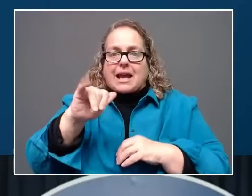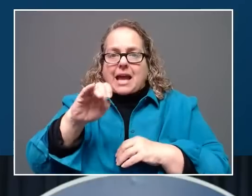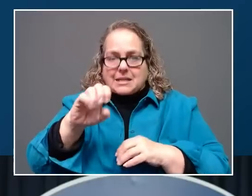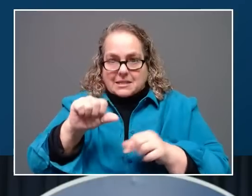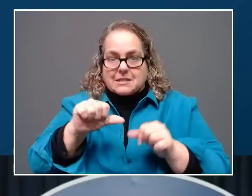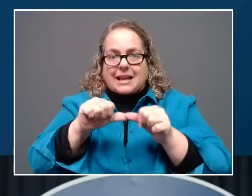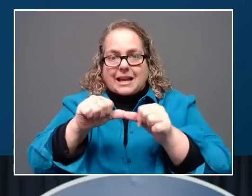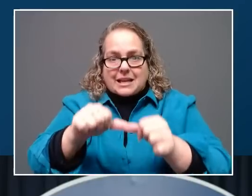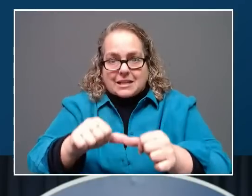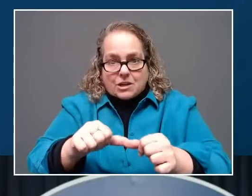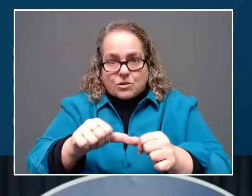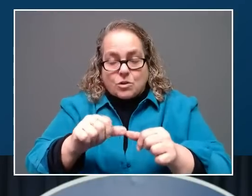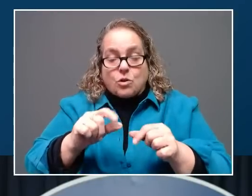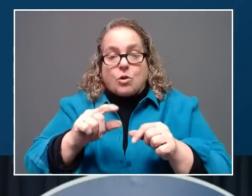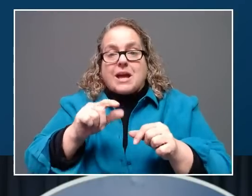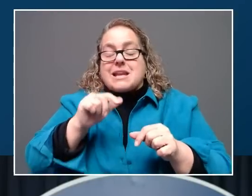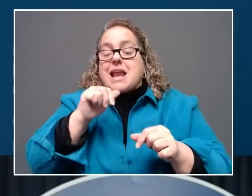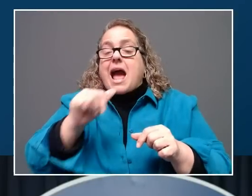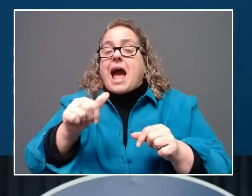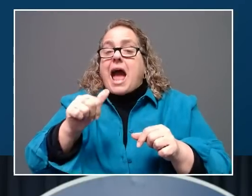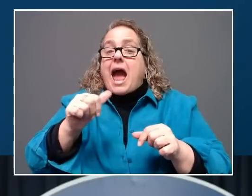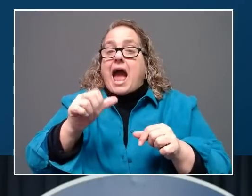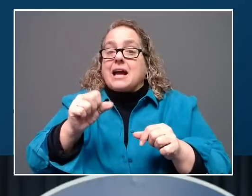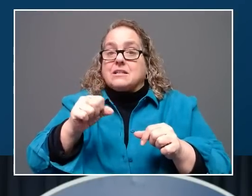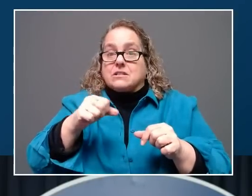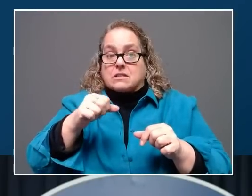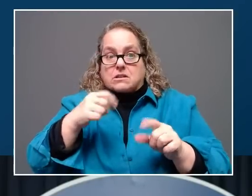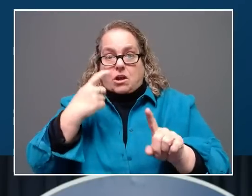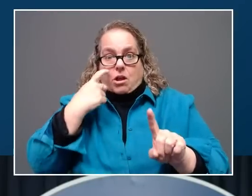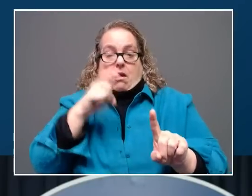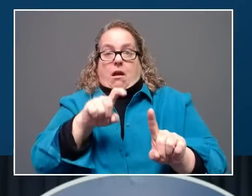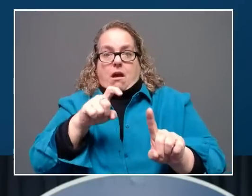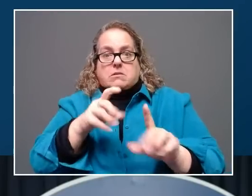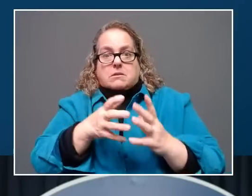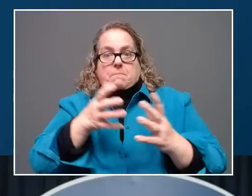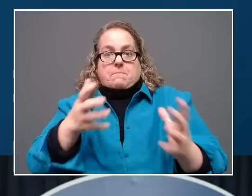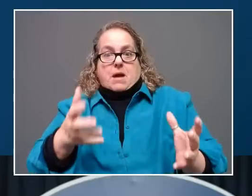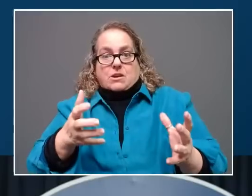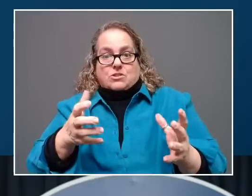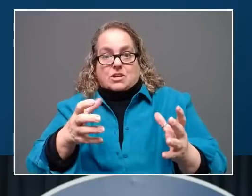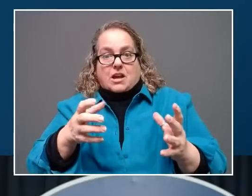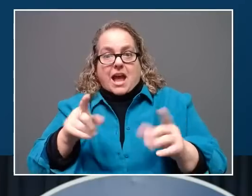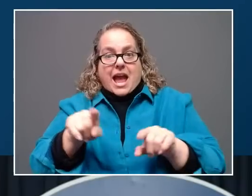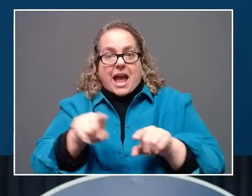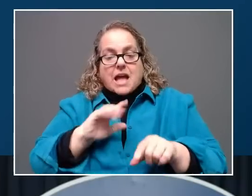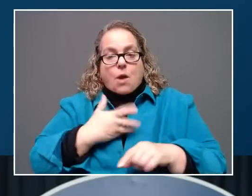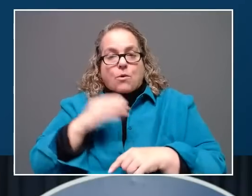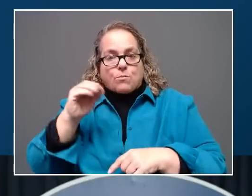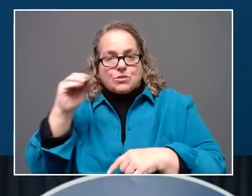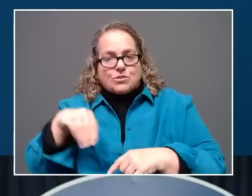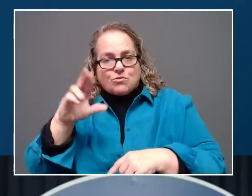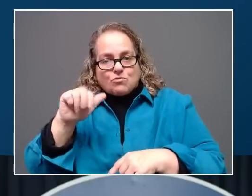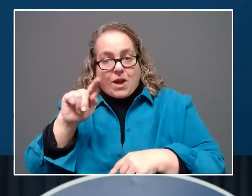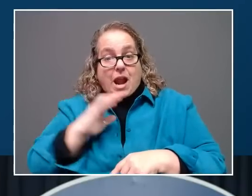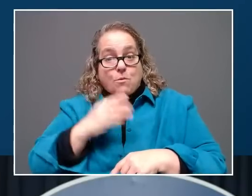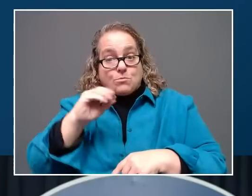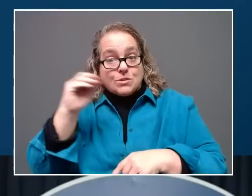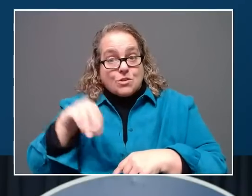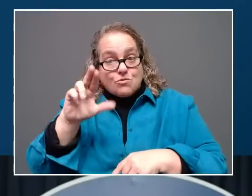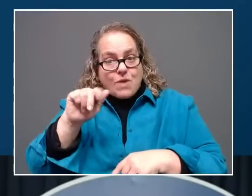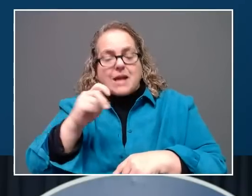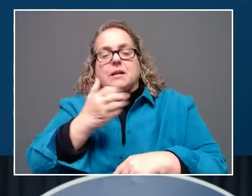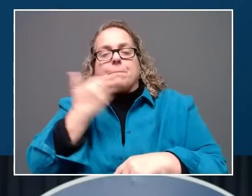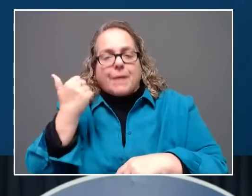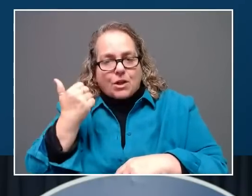in positivity rate, which again we think is the leading indicator, while the cases themselves are the